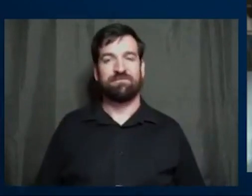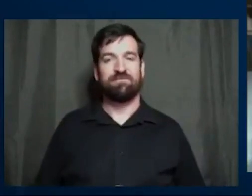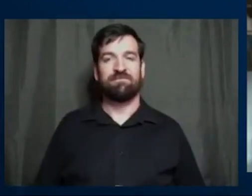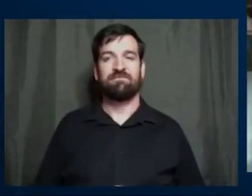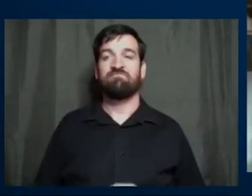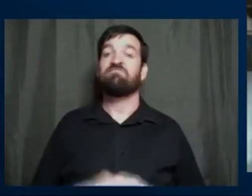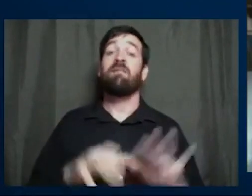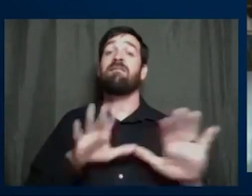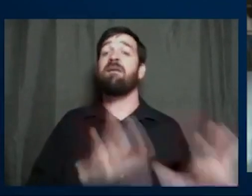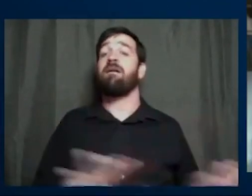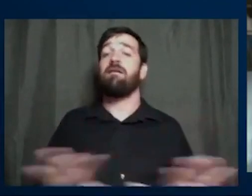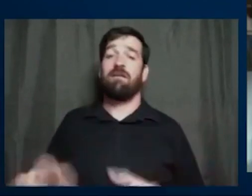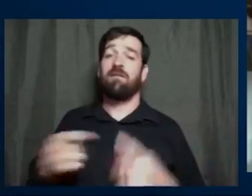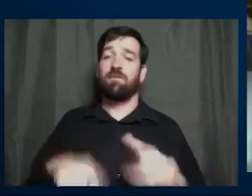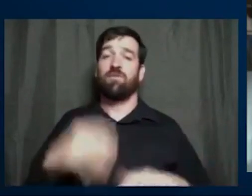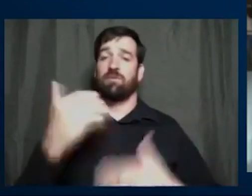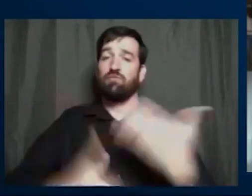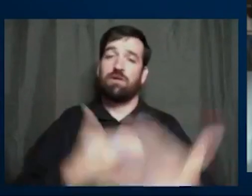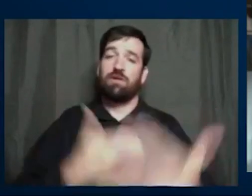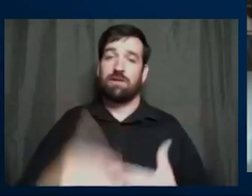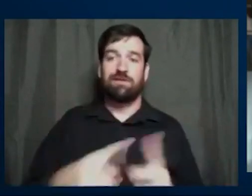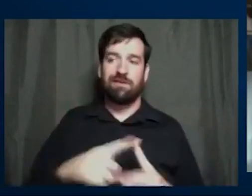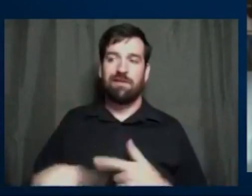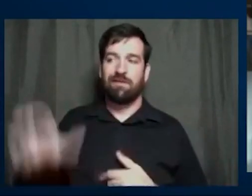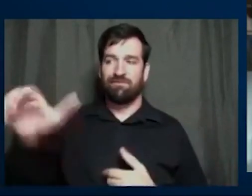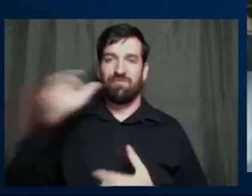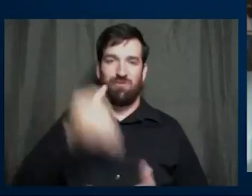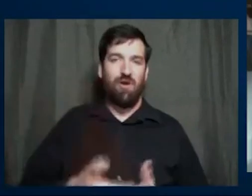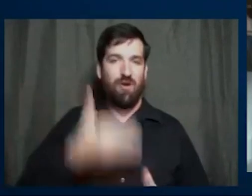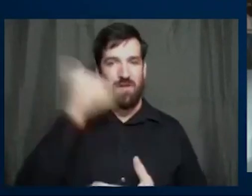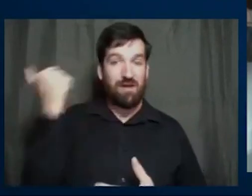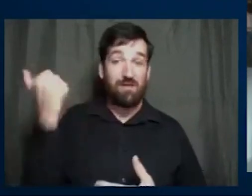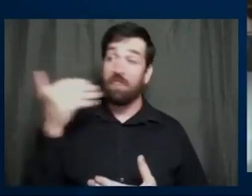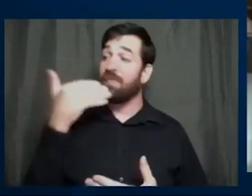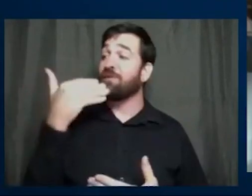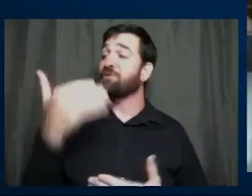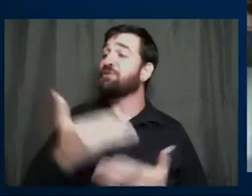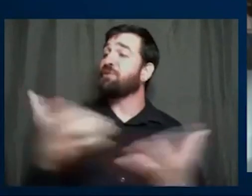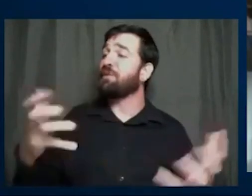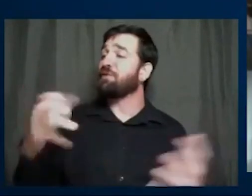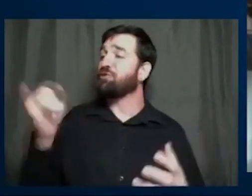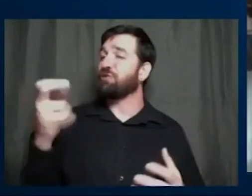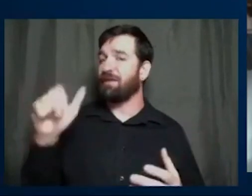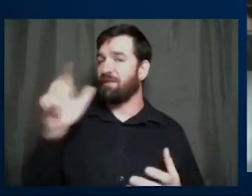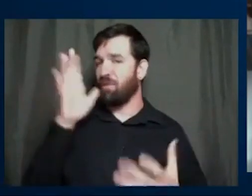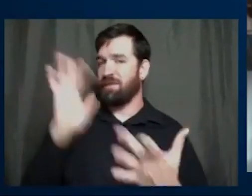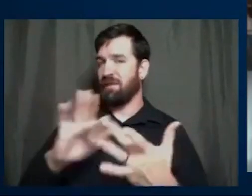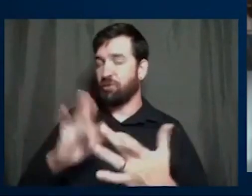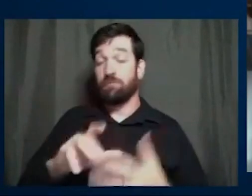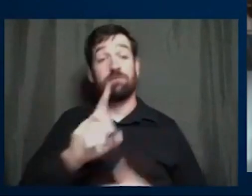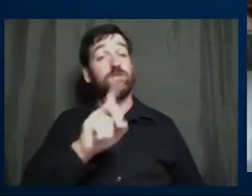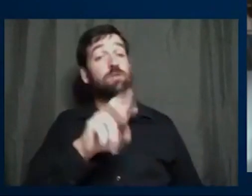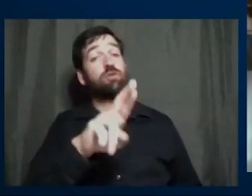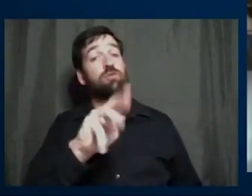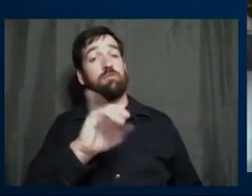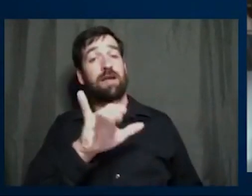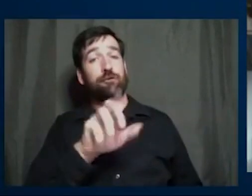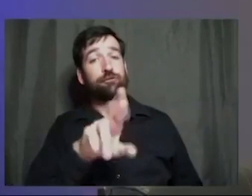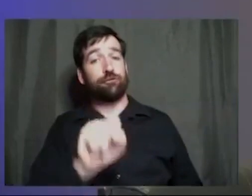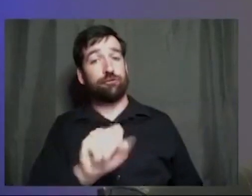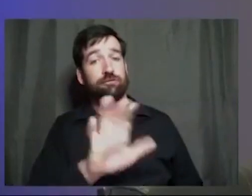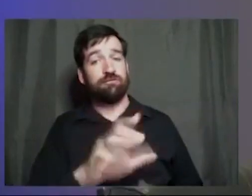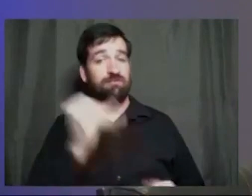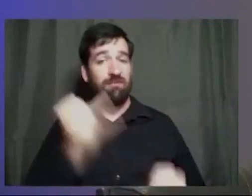this process and, again, getting your little girl better. So thank you so much, Jenna. Mm-hmm. We'll be in touch, okay? And Dr. Myers, your final thought today. What do you